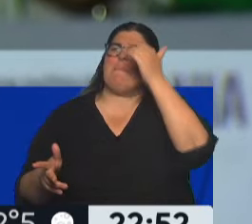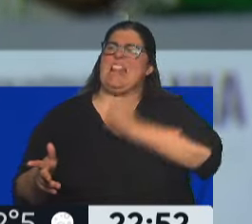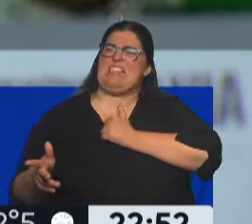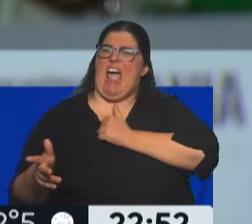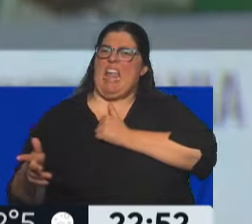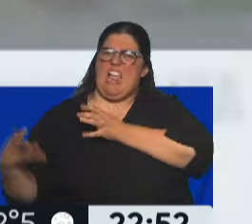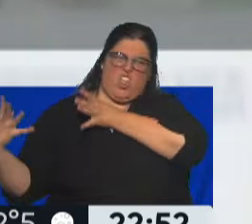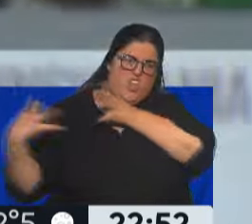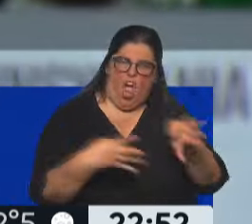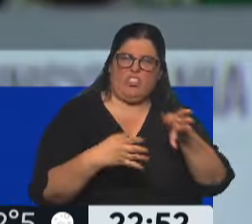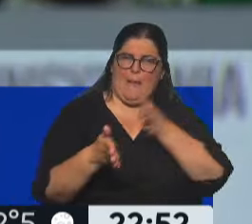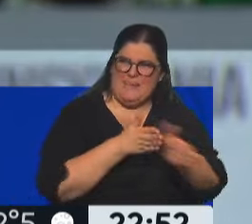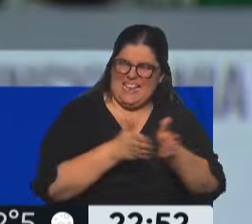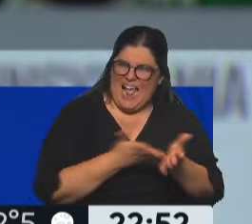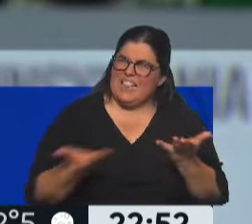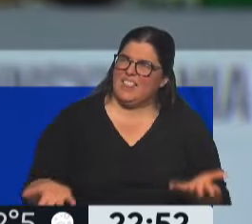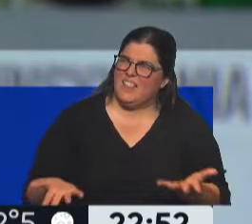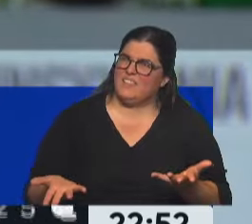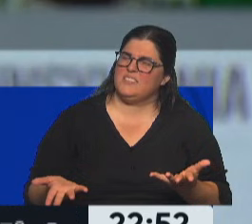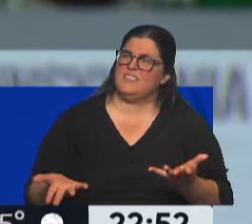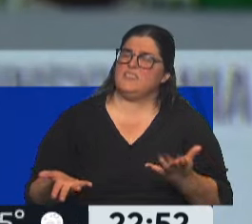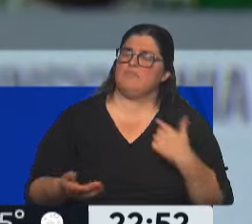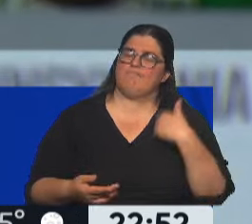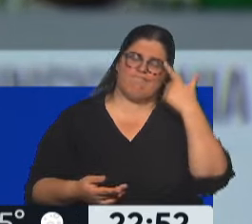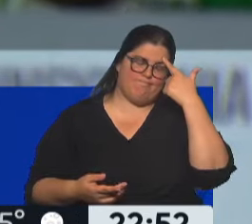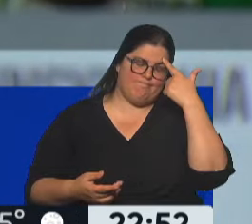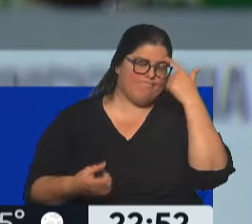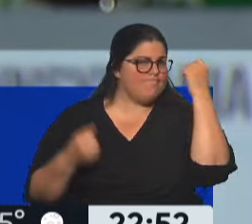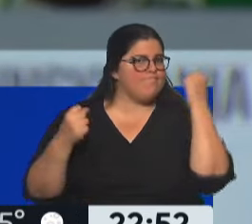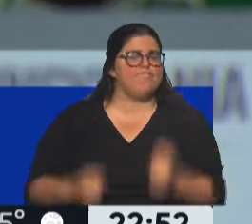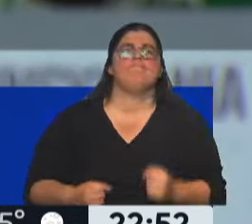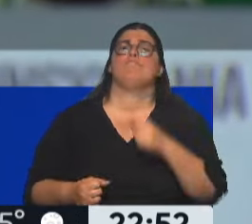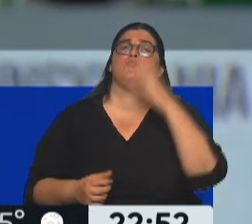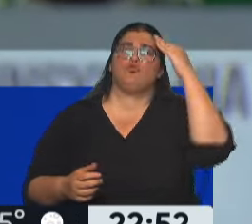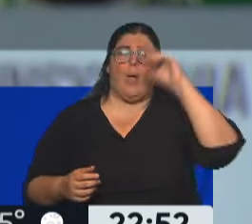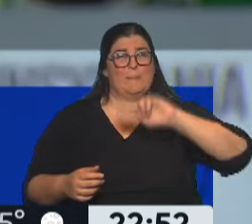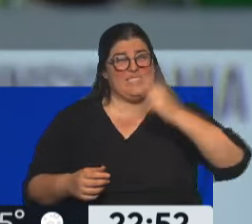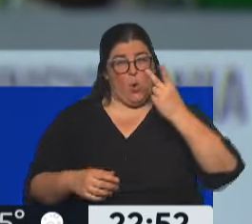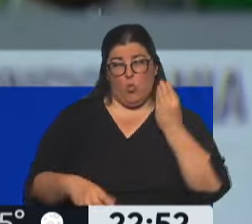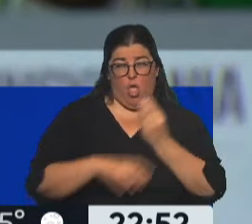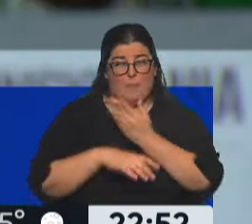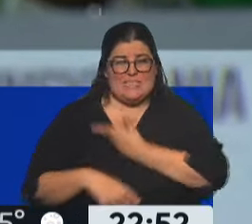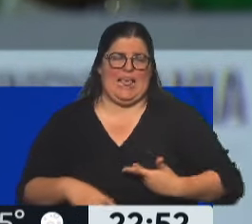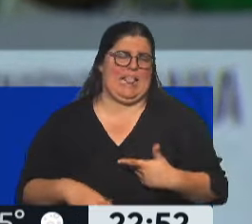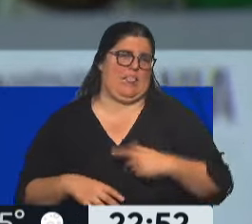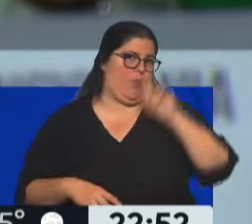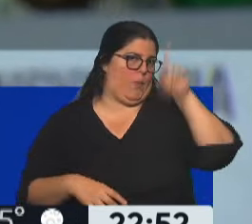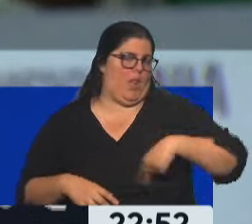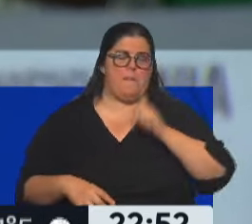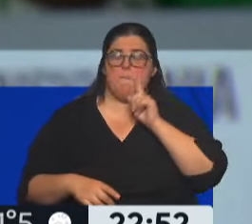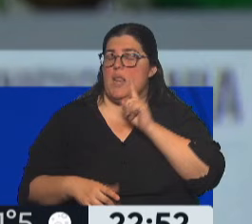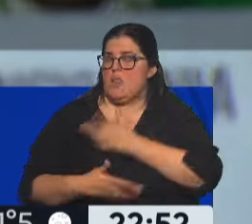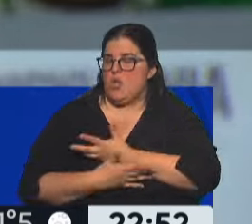after them I believe so strongly that a Second Trump term would be